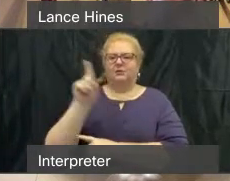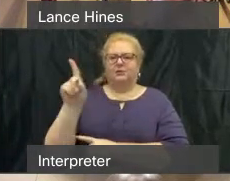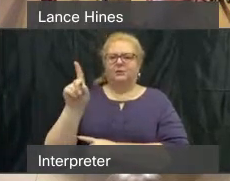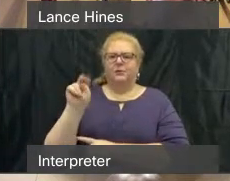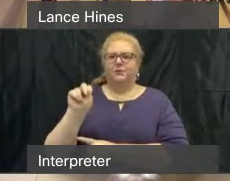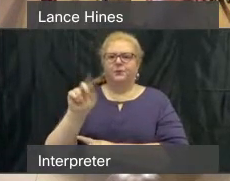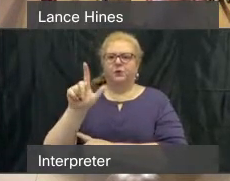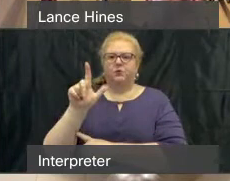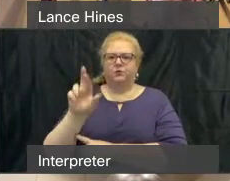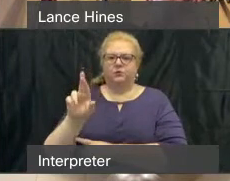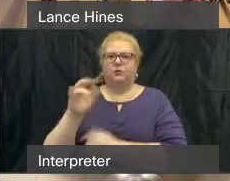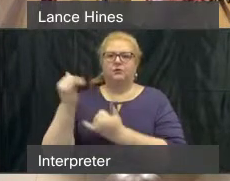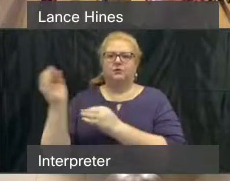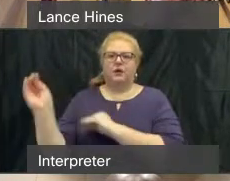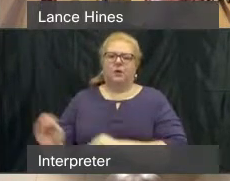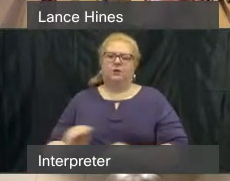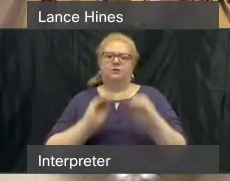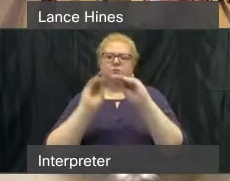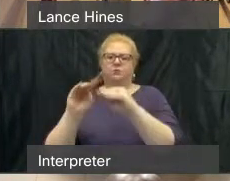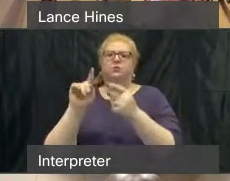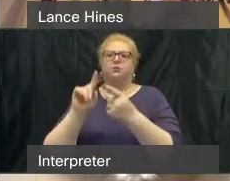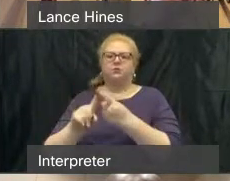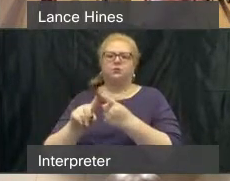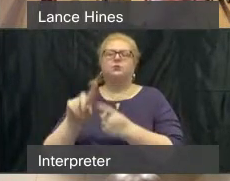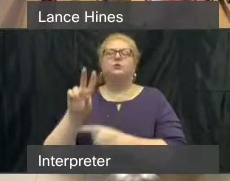has now moved to the University of Arkansas.